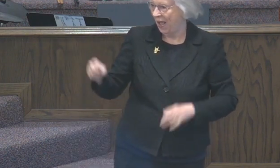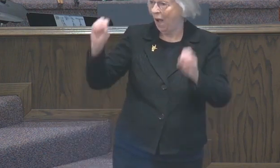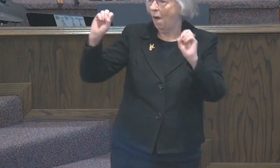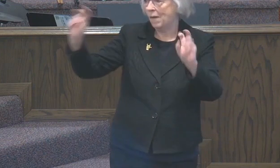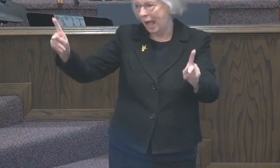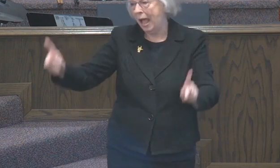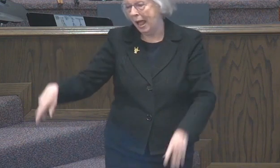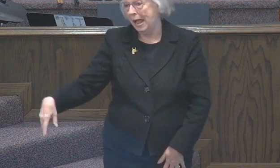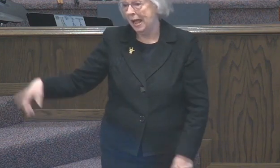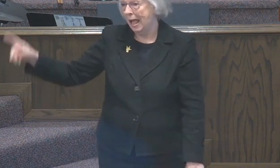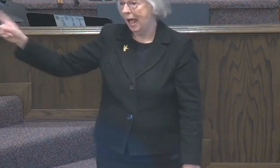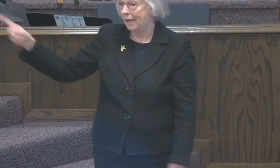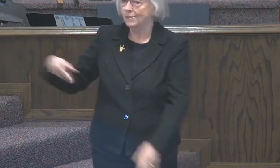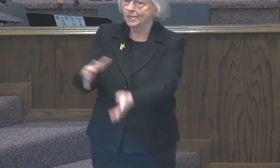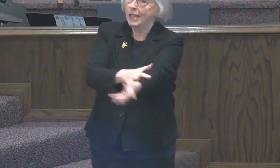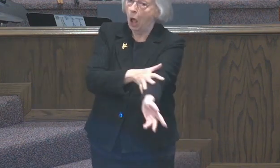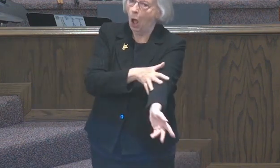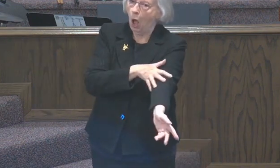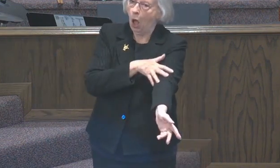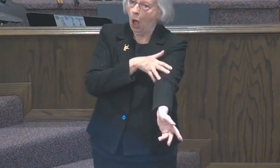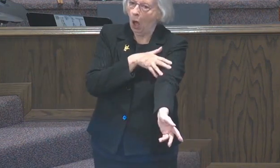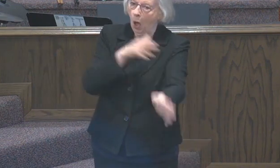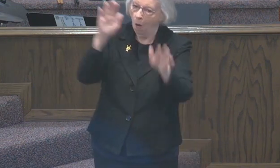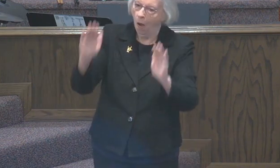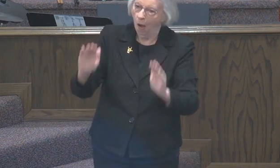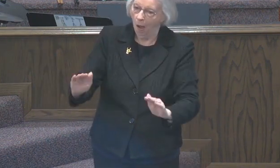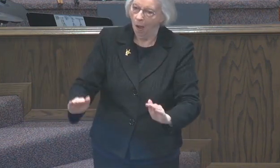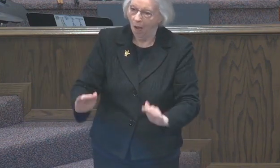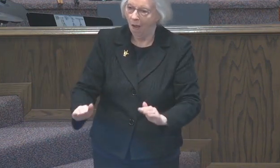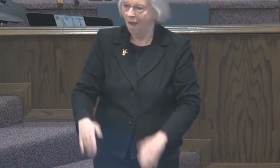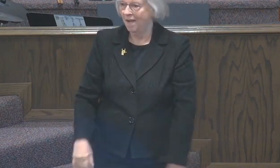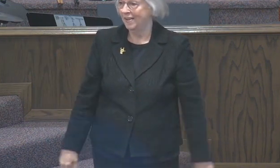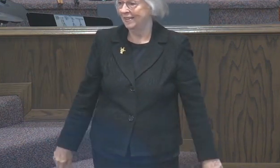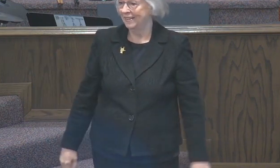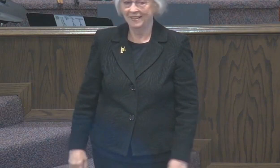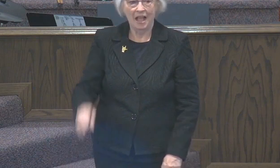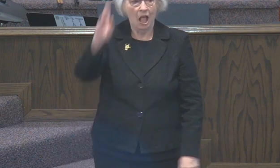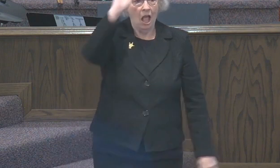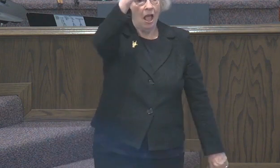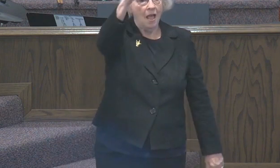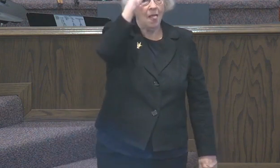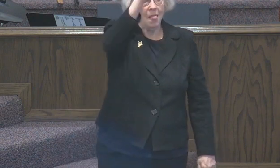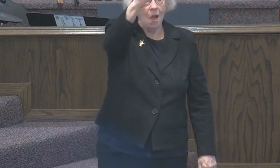Okay, I'll slow down. I'll bring it down a notch. Hello, Georgia.